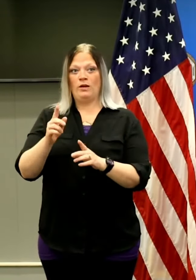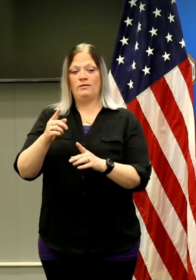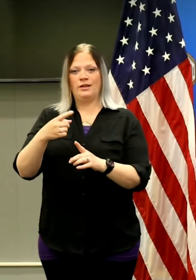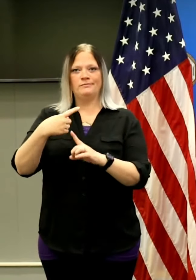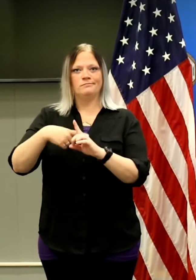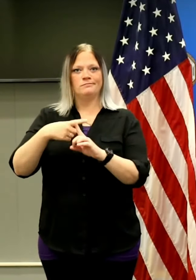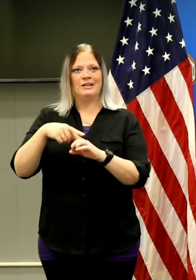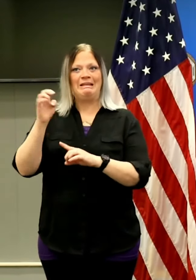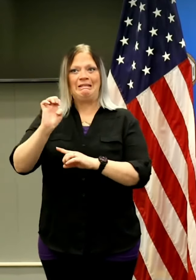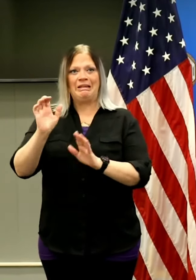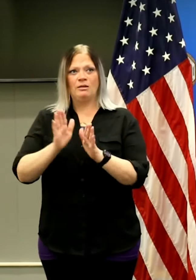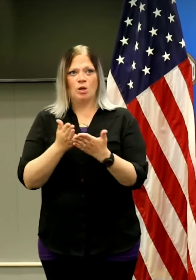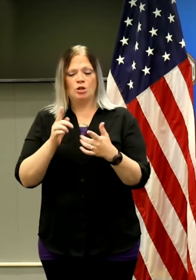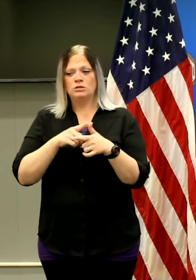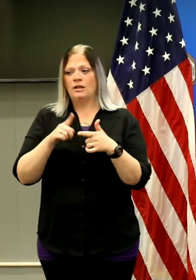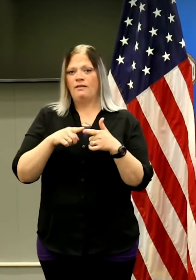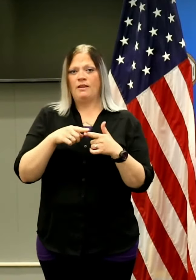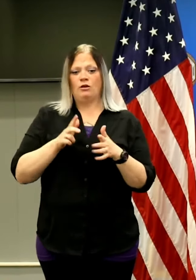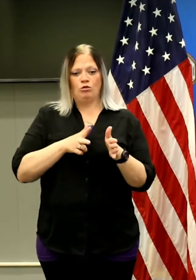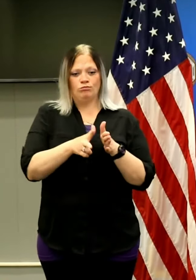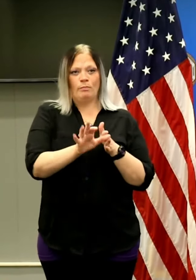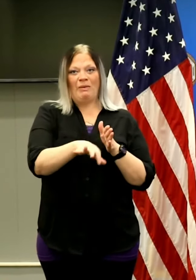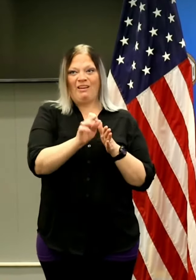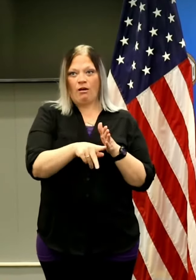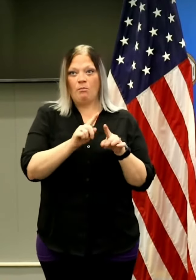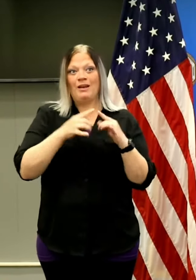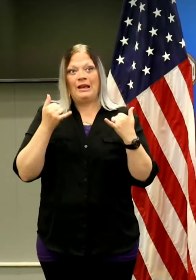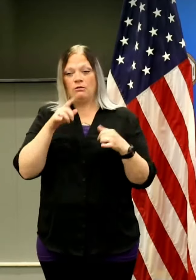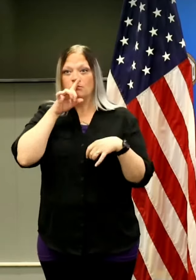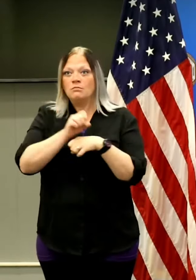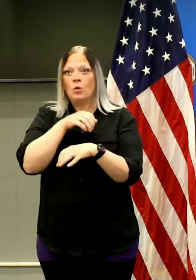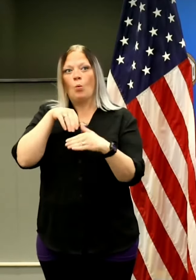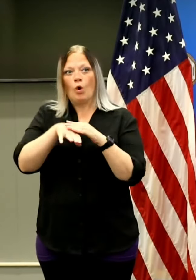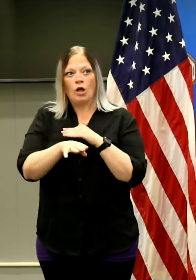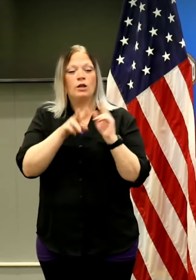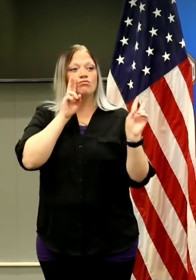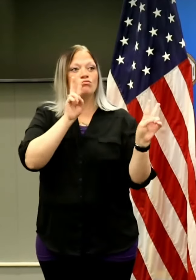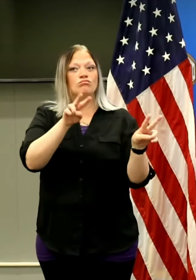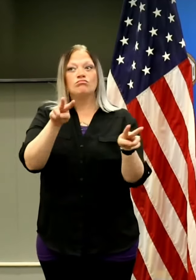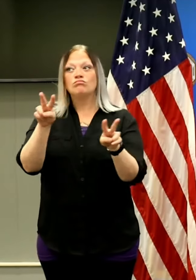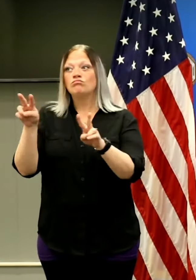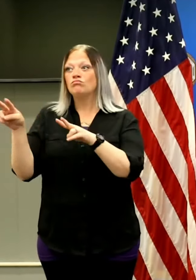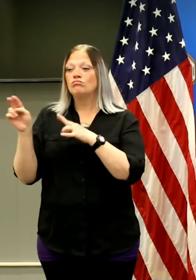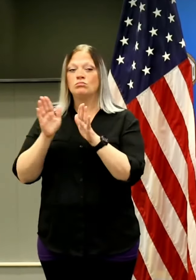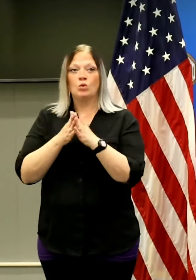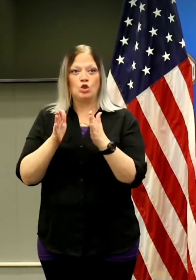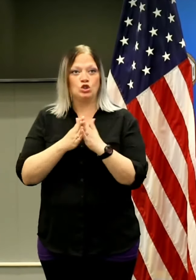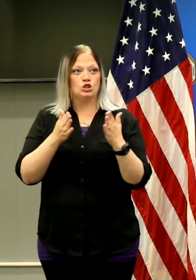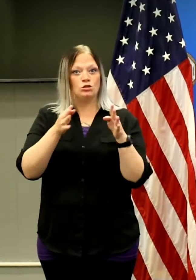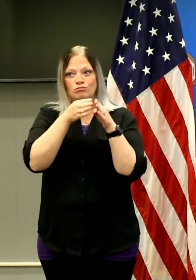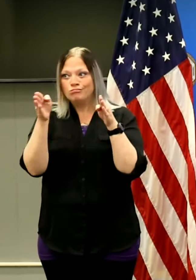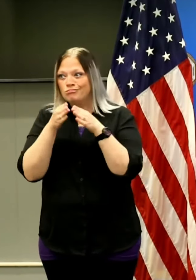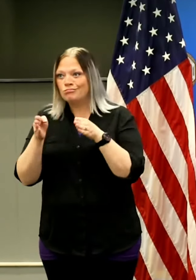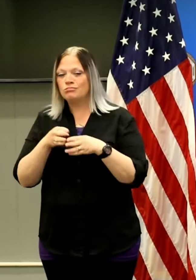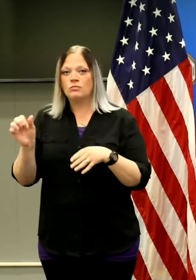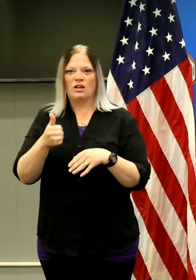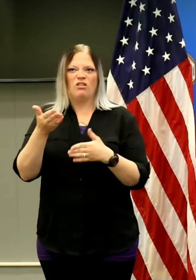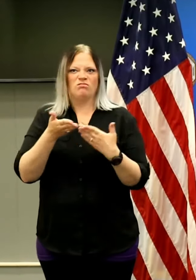ebooks, and then recently they had curbside pickup. But now you can actually walk in and you can browse the selection of books and other